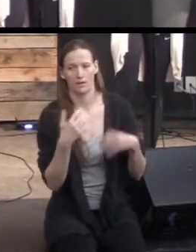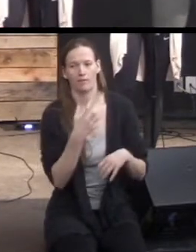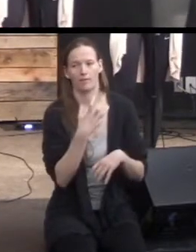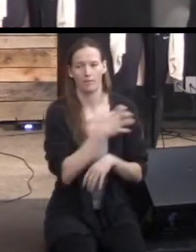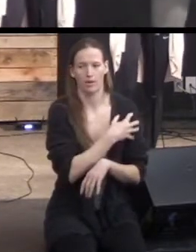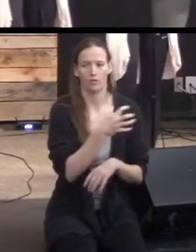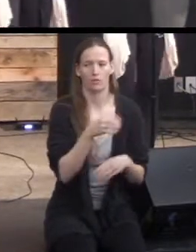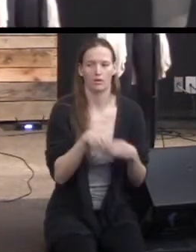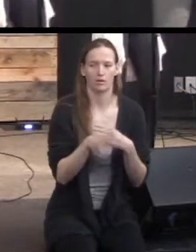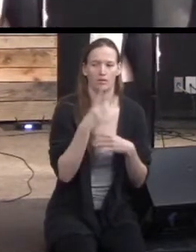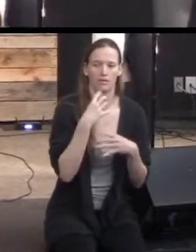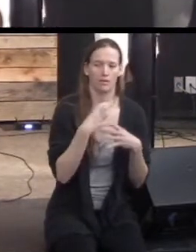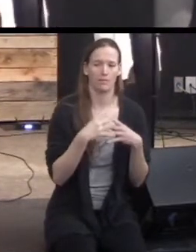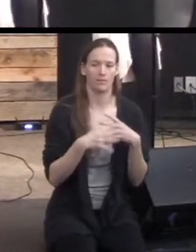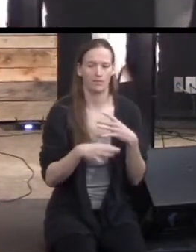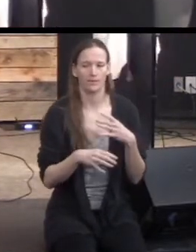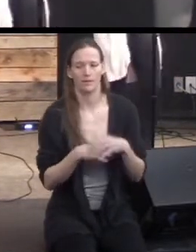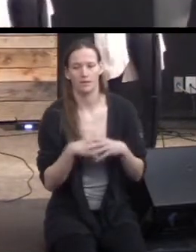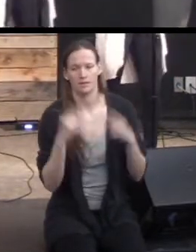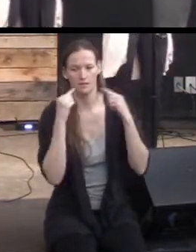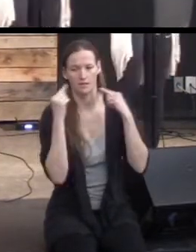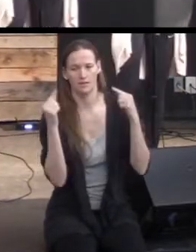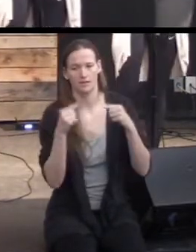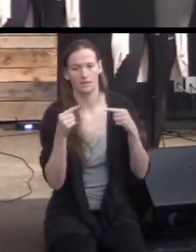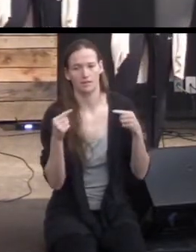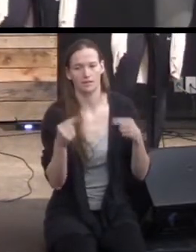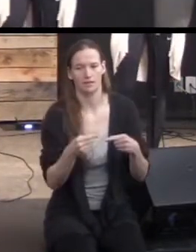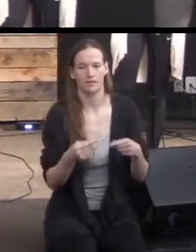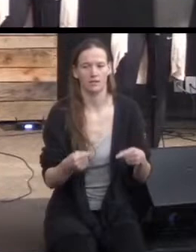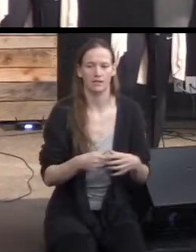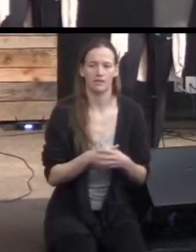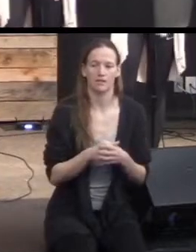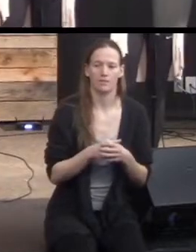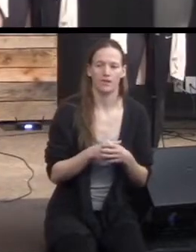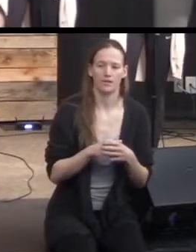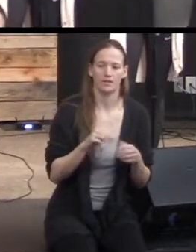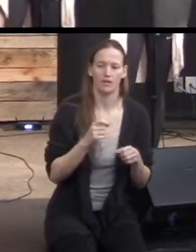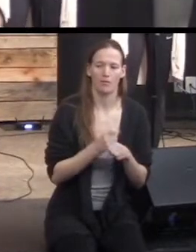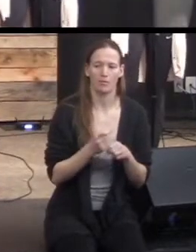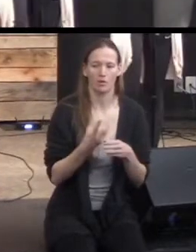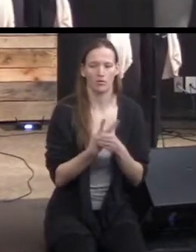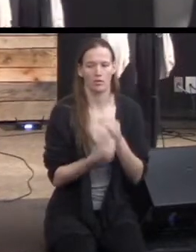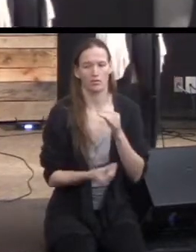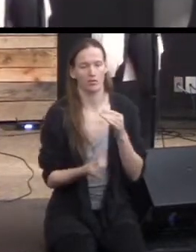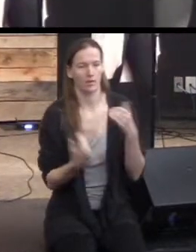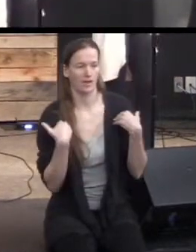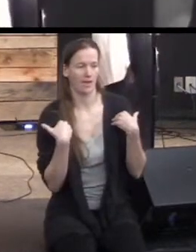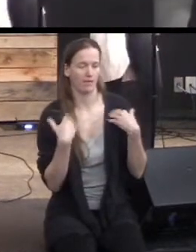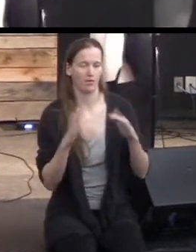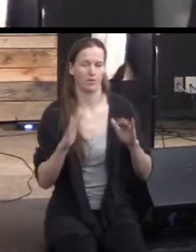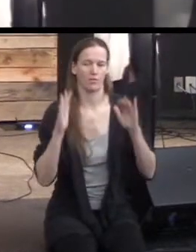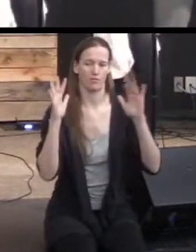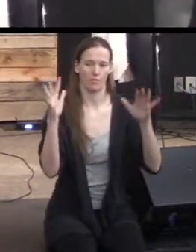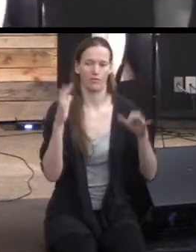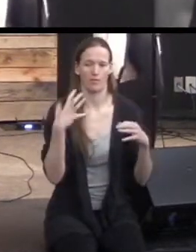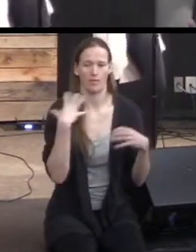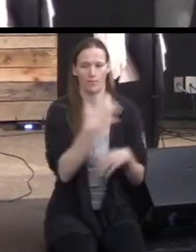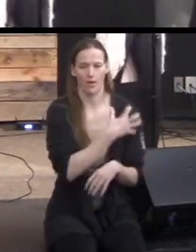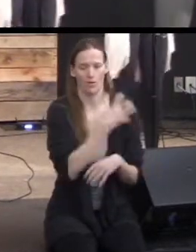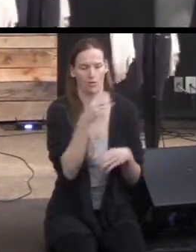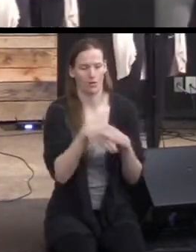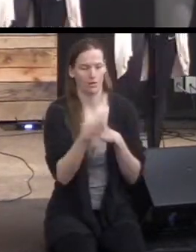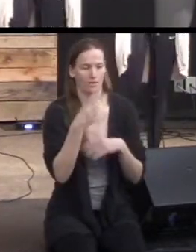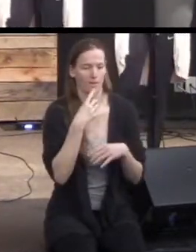blood. Since stains are lost in this life-giving flow, there is wonderful power in